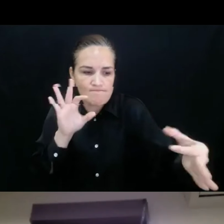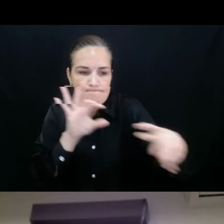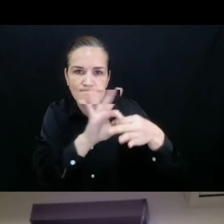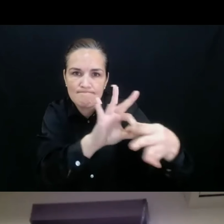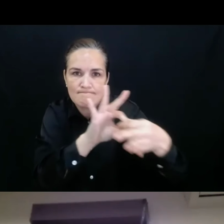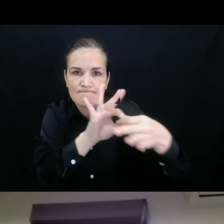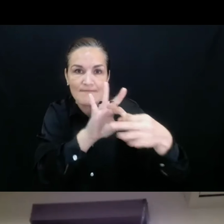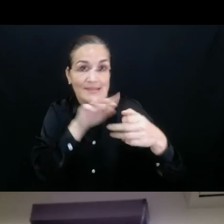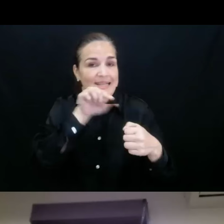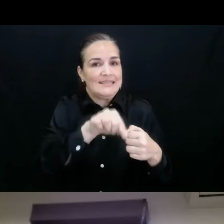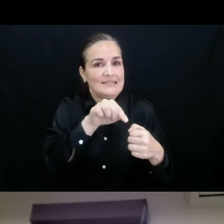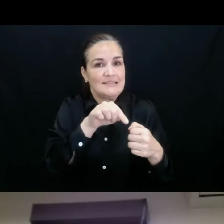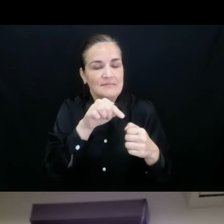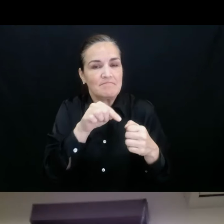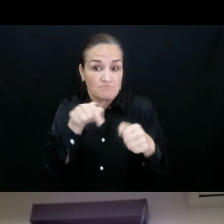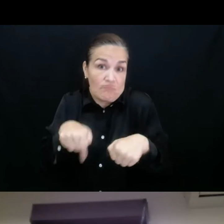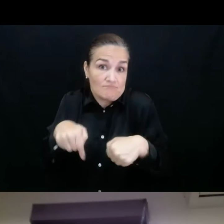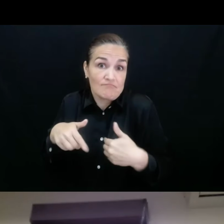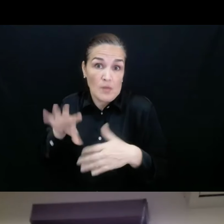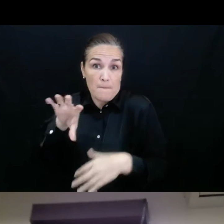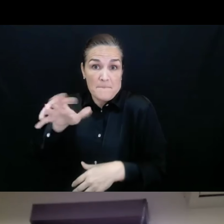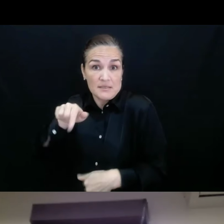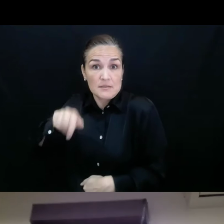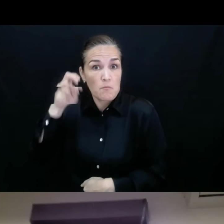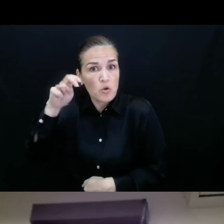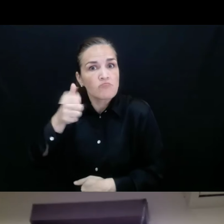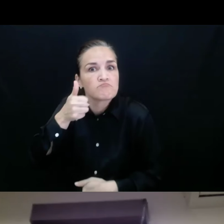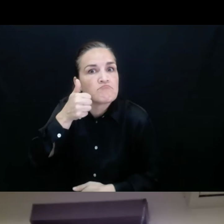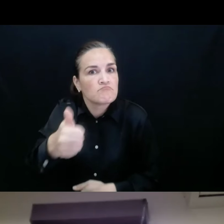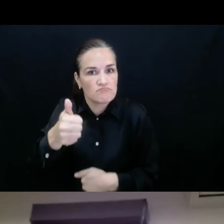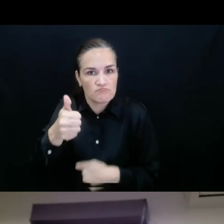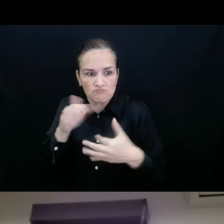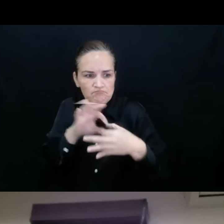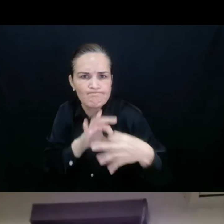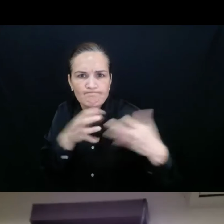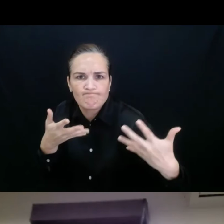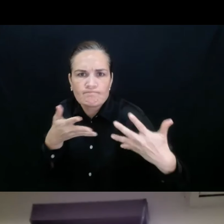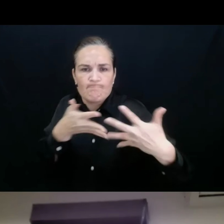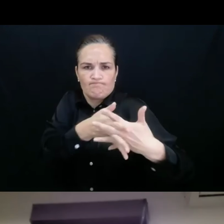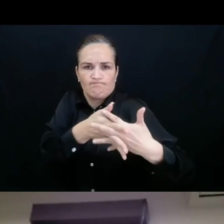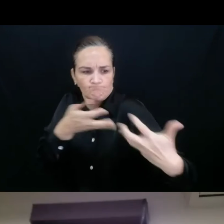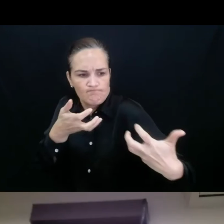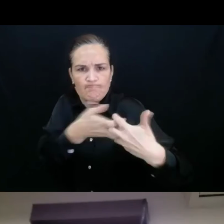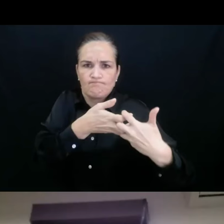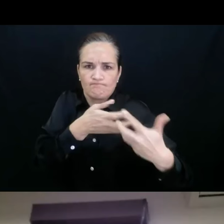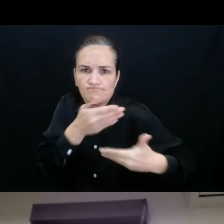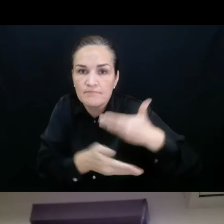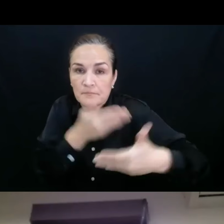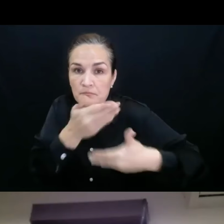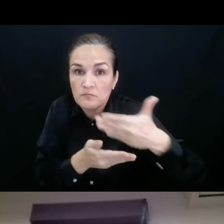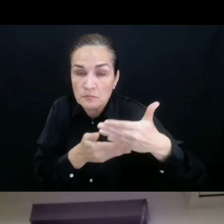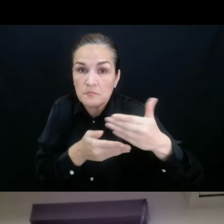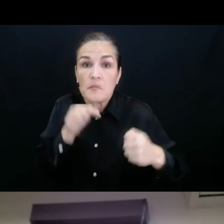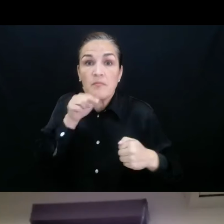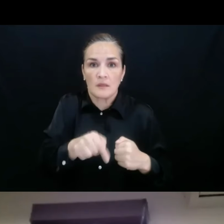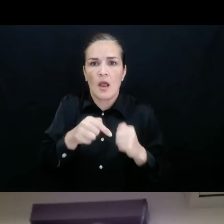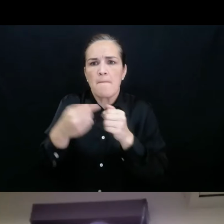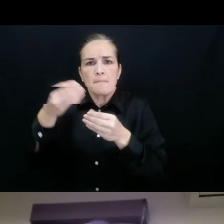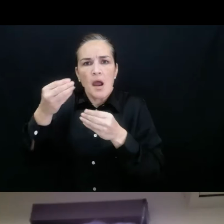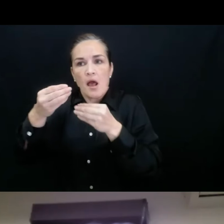why for us it worked really very well that it was an integrated team consisting of policymakers